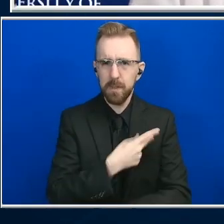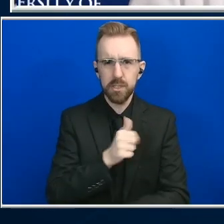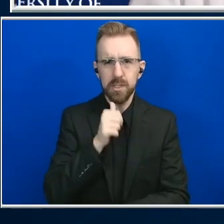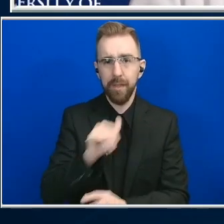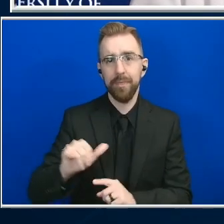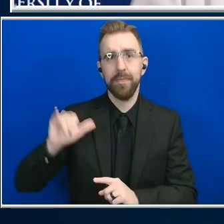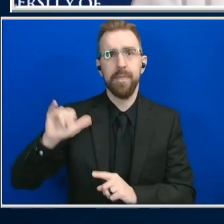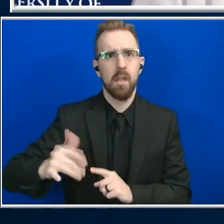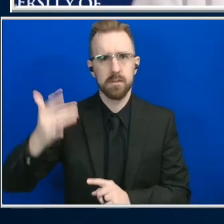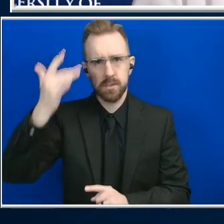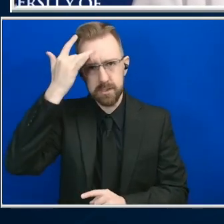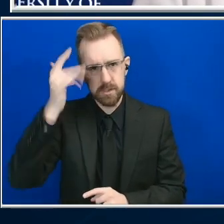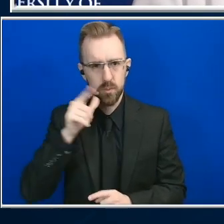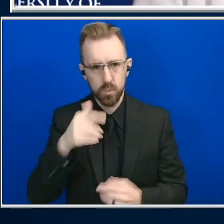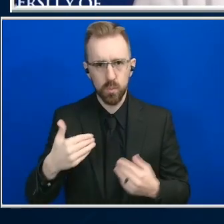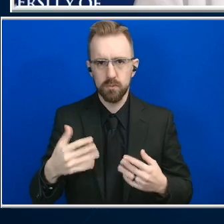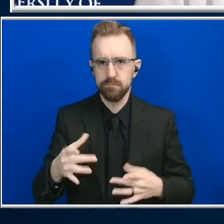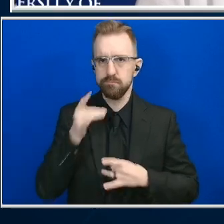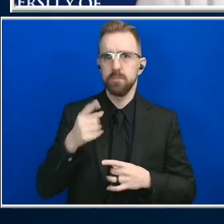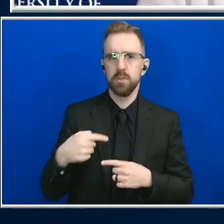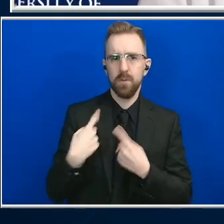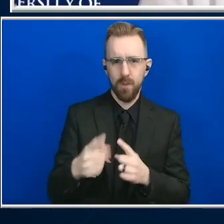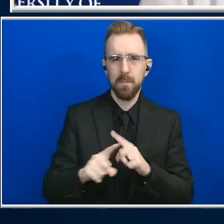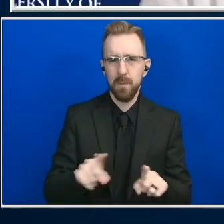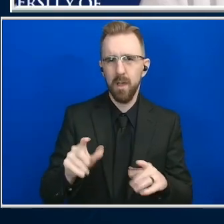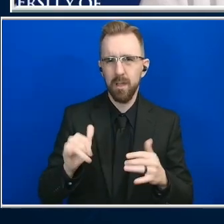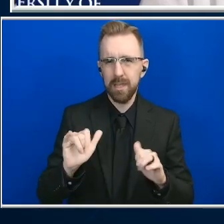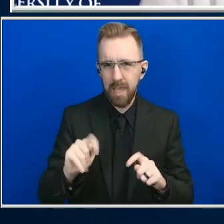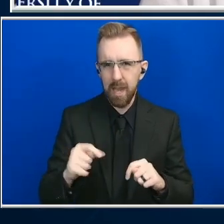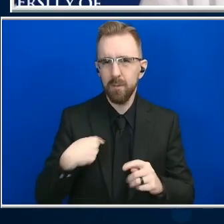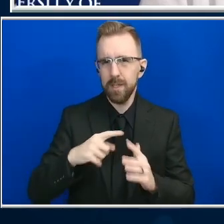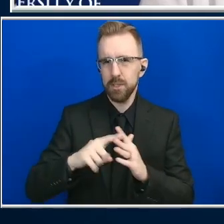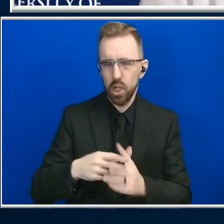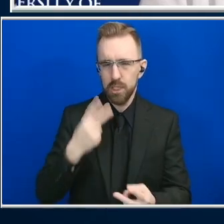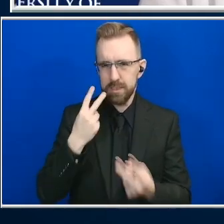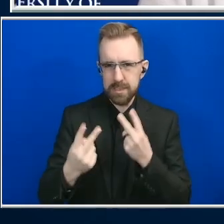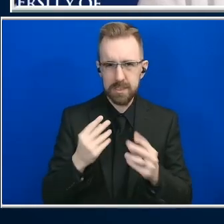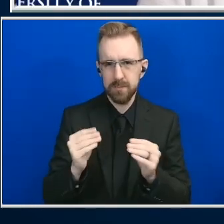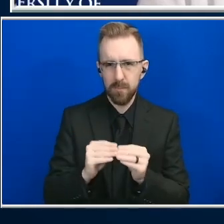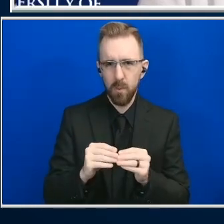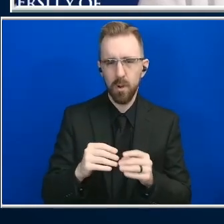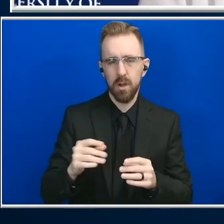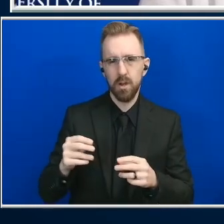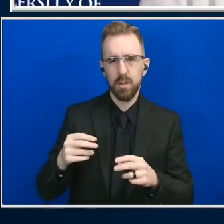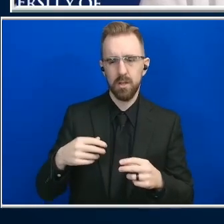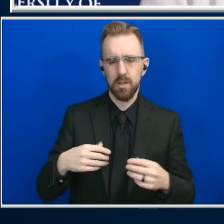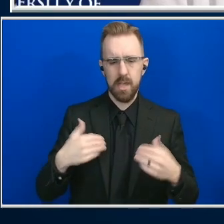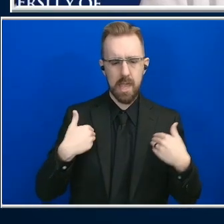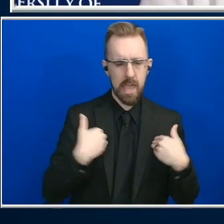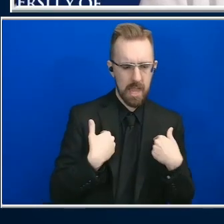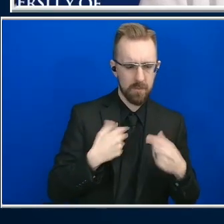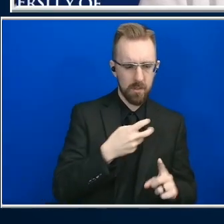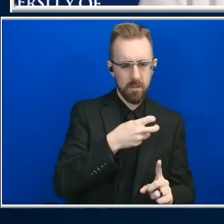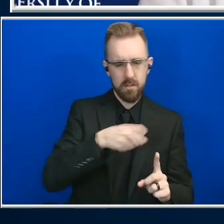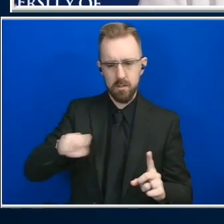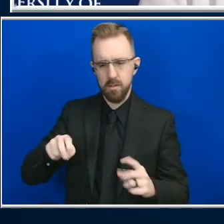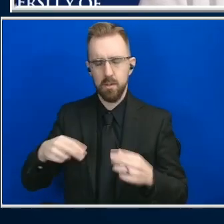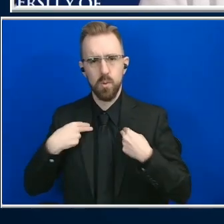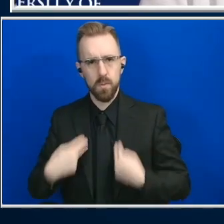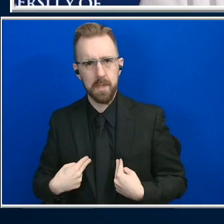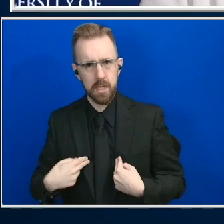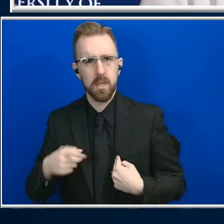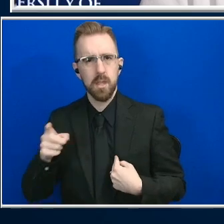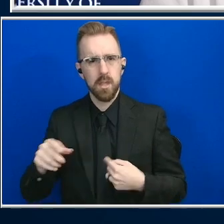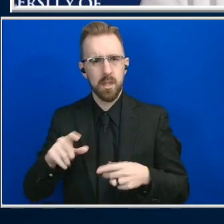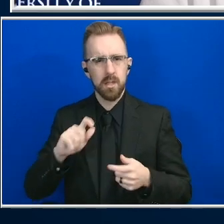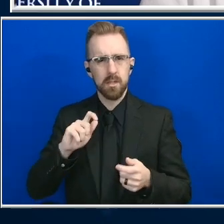so far. But yet, if we start seeing a lot more transmission between animals and humans, the chance for mutation rises. Yeah.